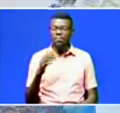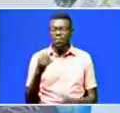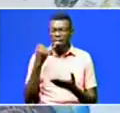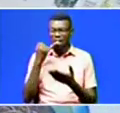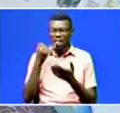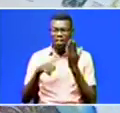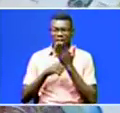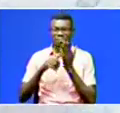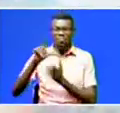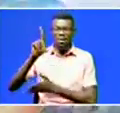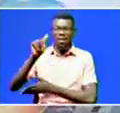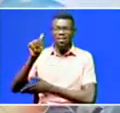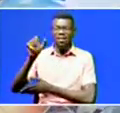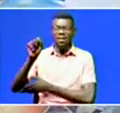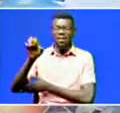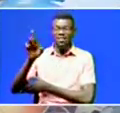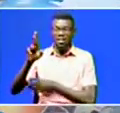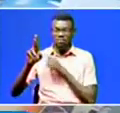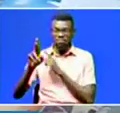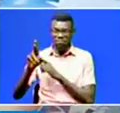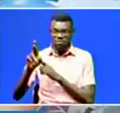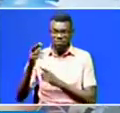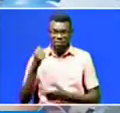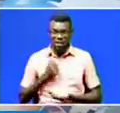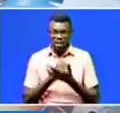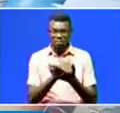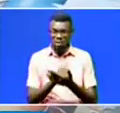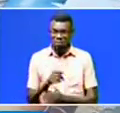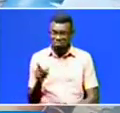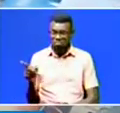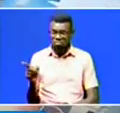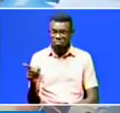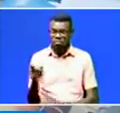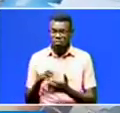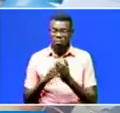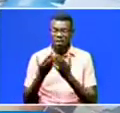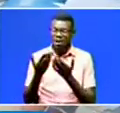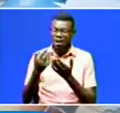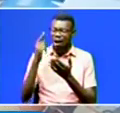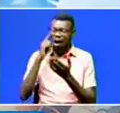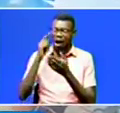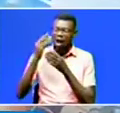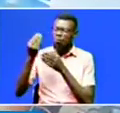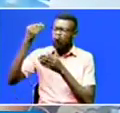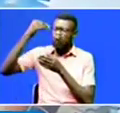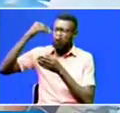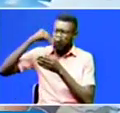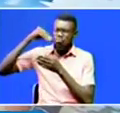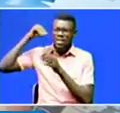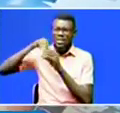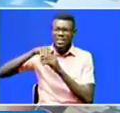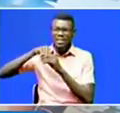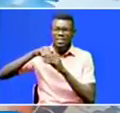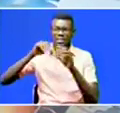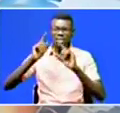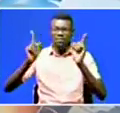laser-assisted corneal transplant. Advantage over here is we are not going inside the eye, so it is a non-penetrating